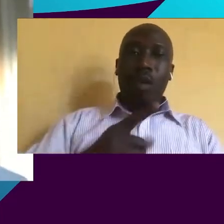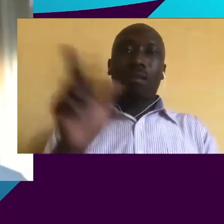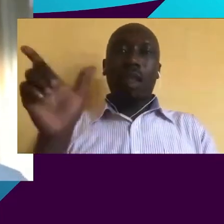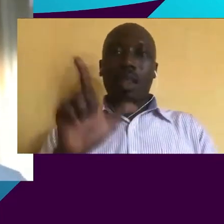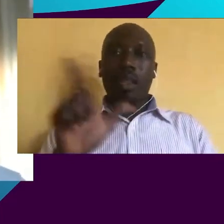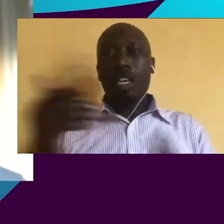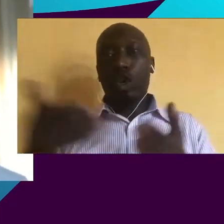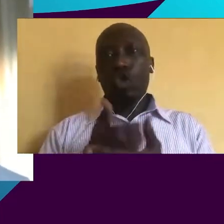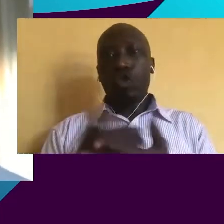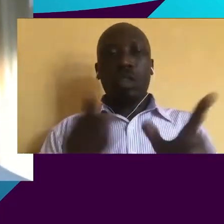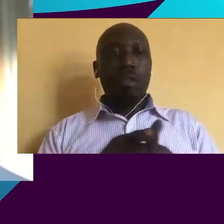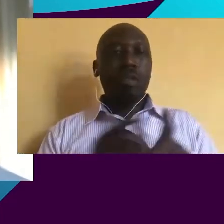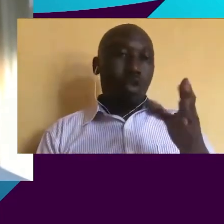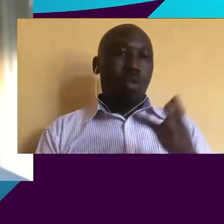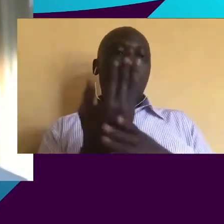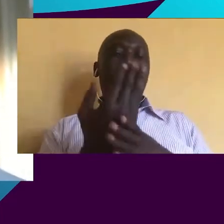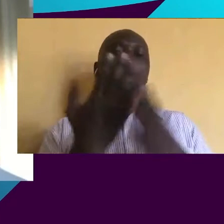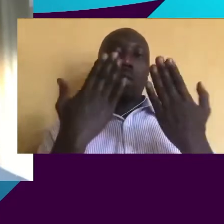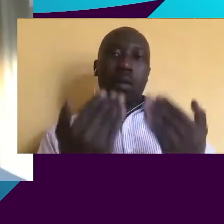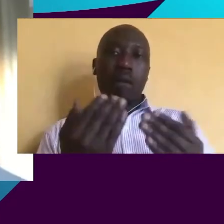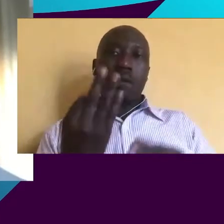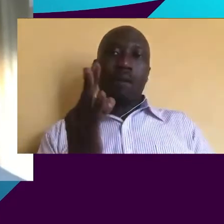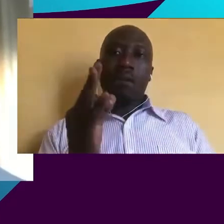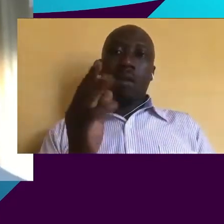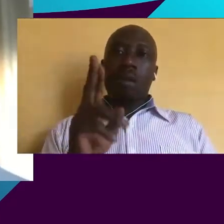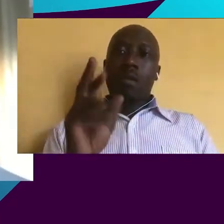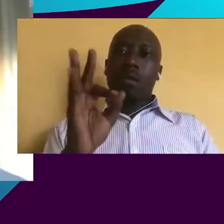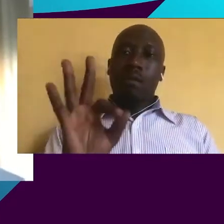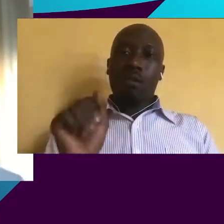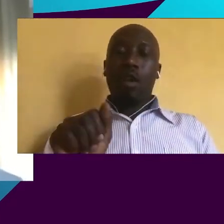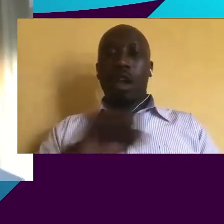created, the FUFA Women Elite League that we created in